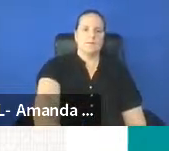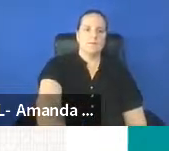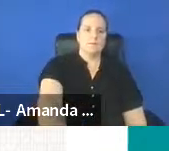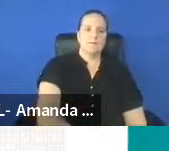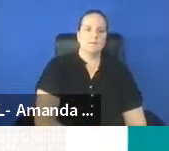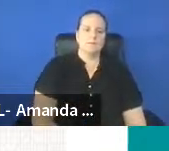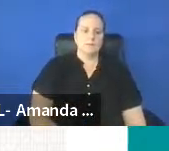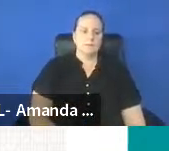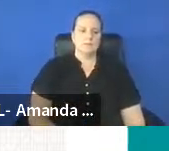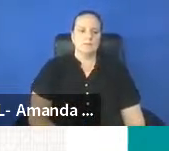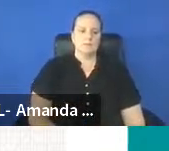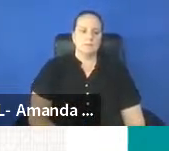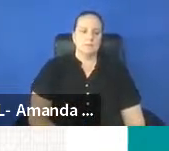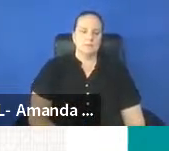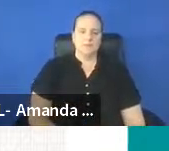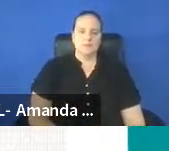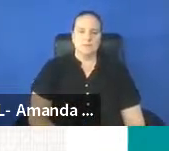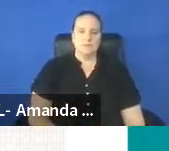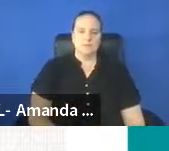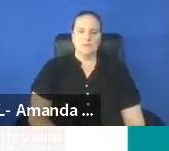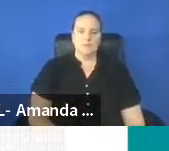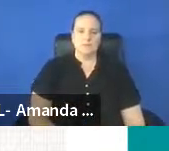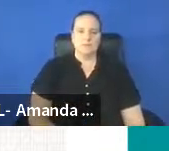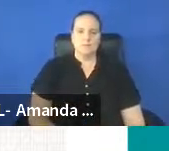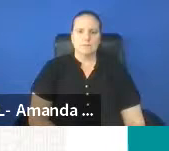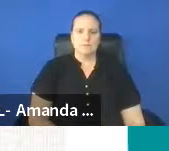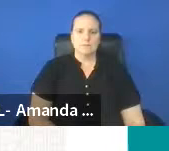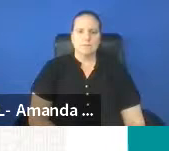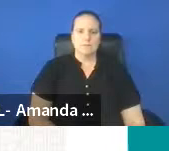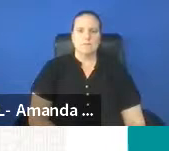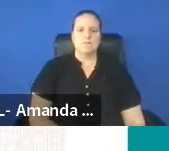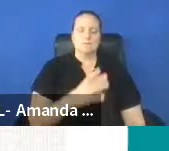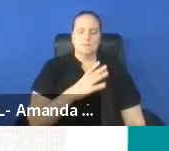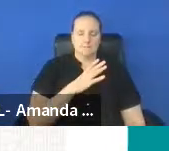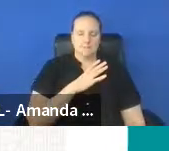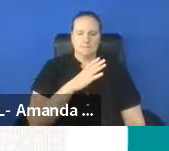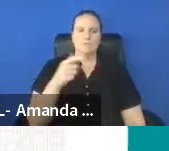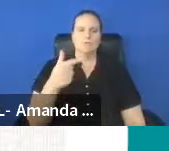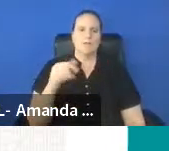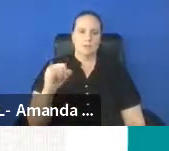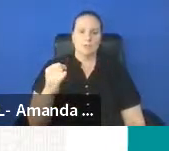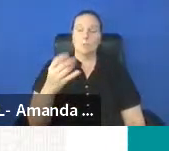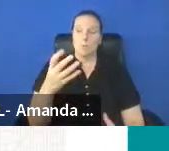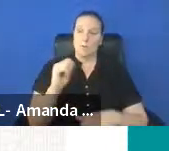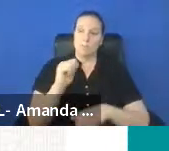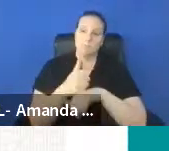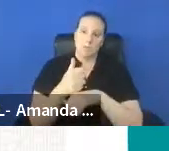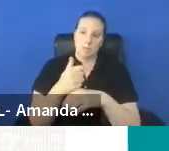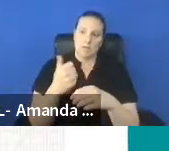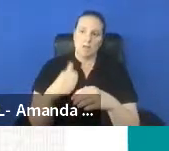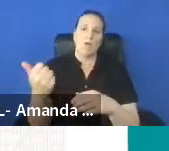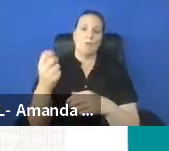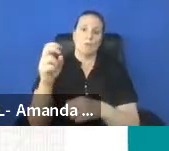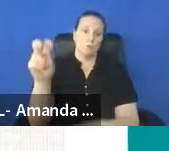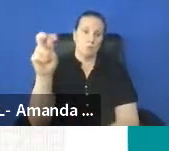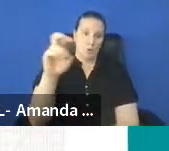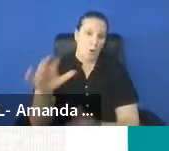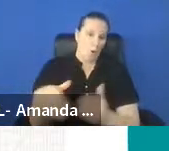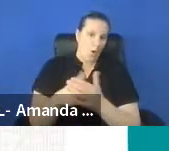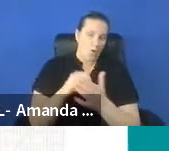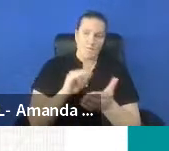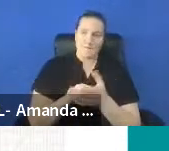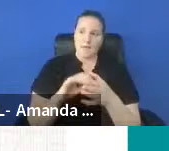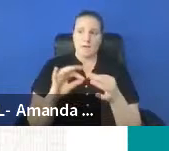Excellent. Well, we're open to shaping another tour. So all of these